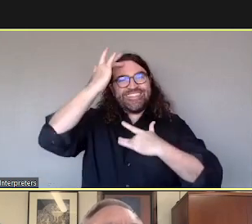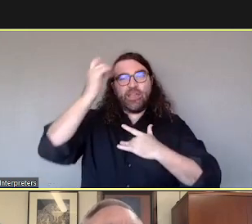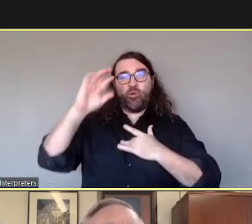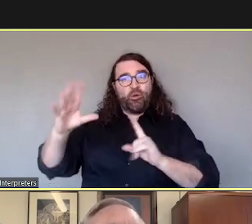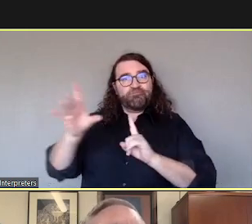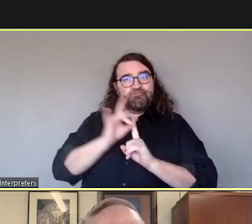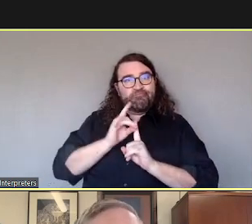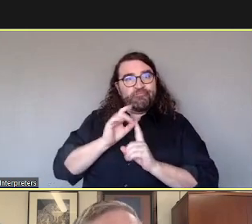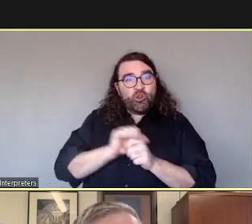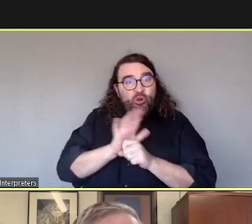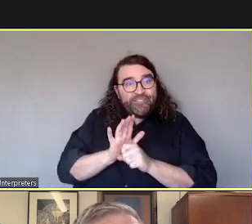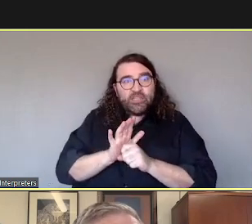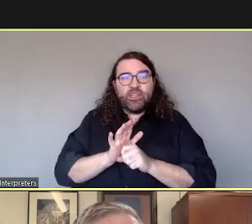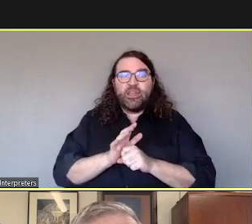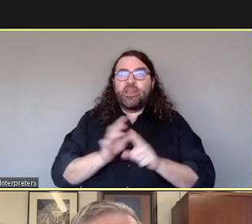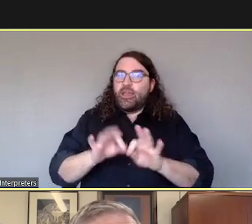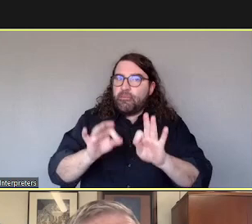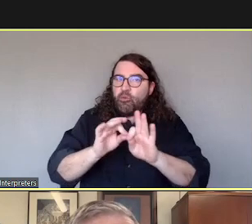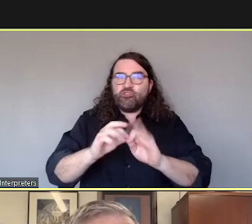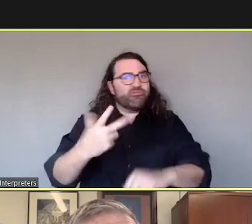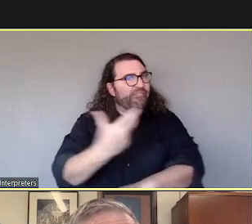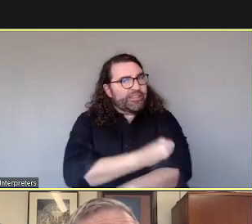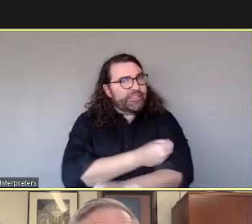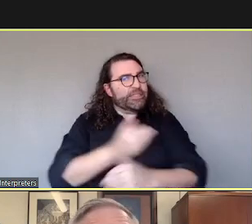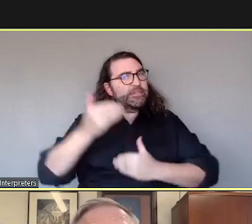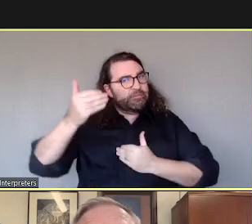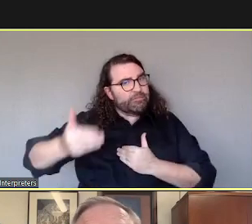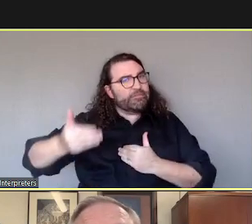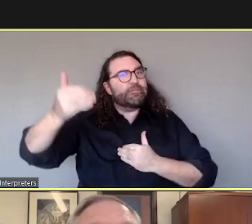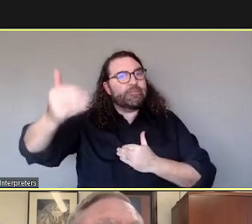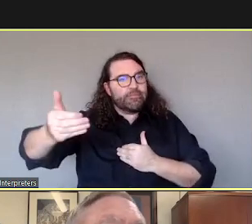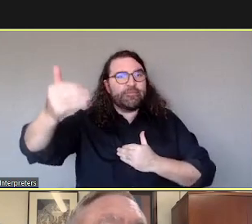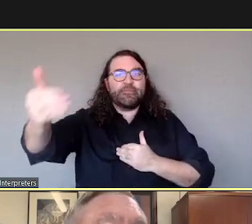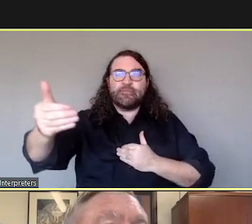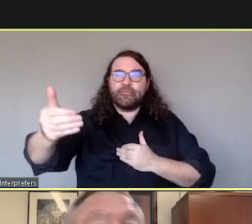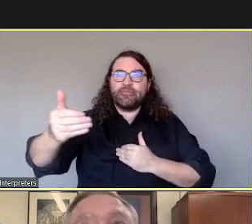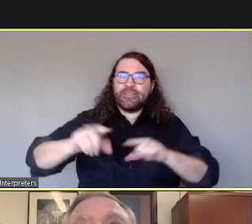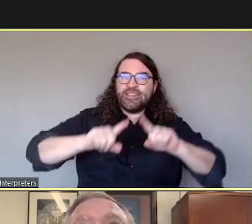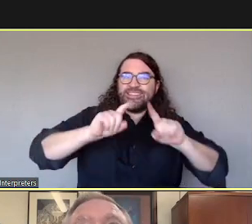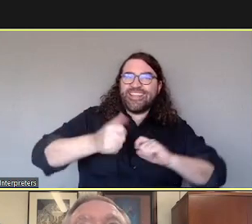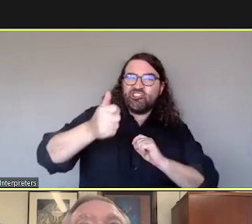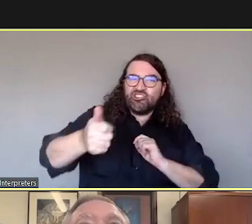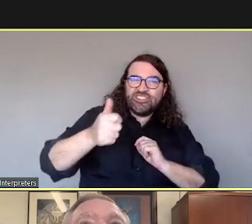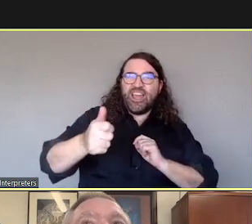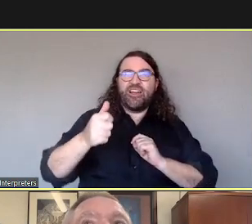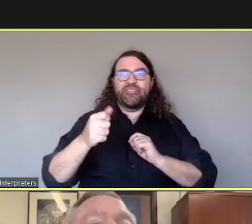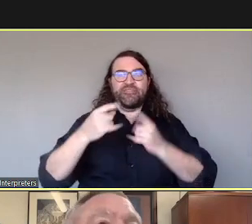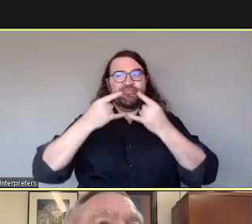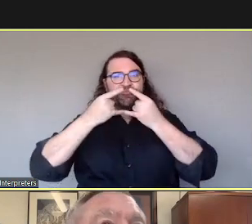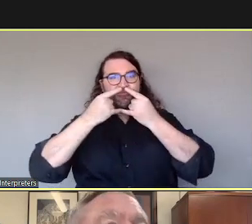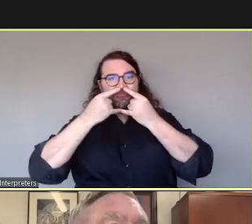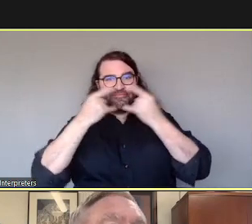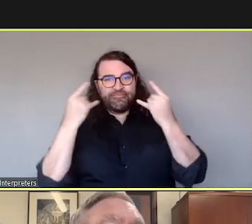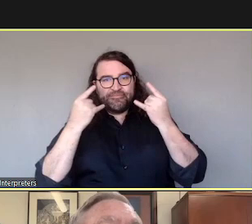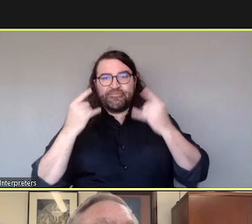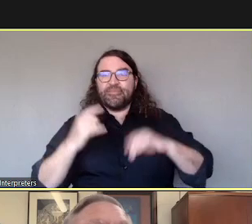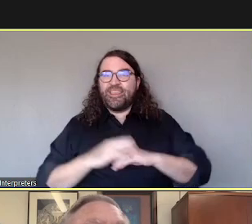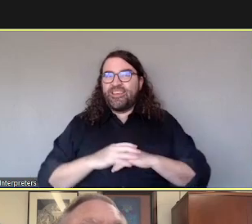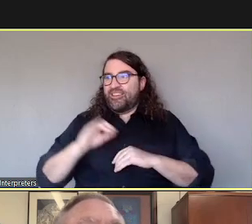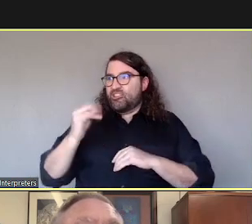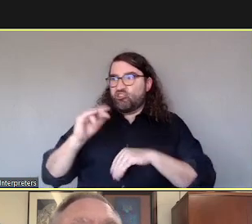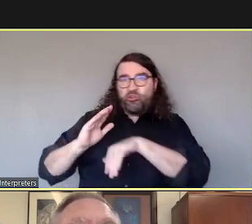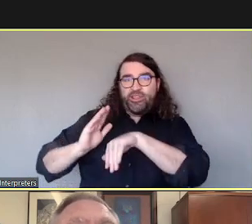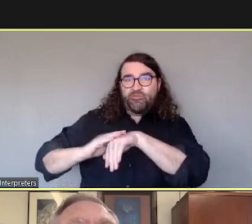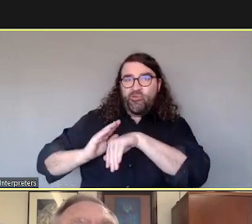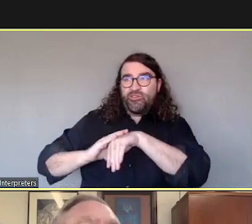tested, treated, getting a well-fitting mask. Jody is telling me I need to wrap it up, but she said we had 30 minutes and we